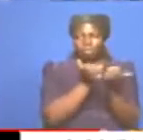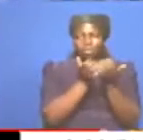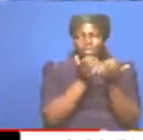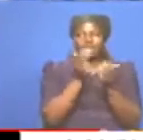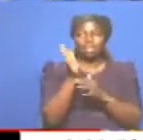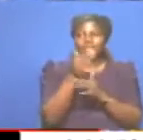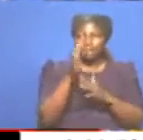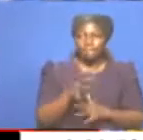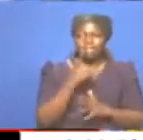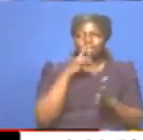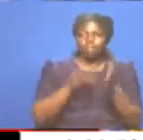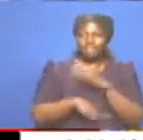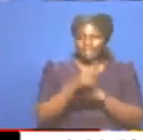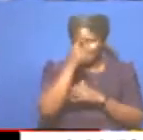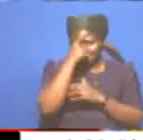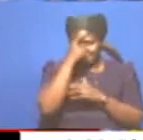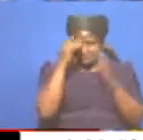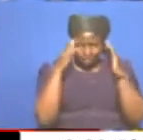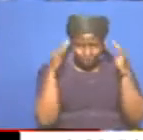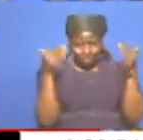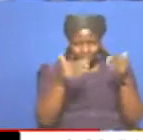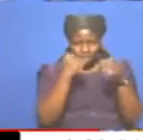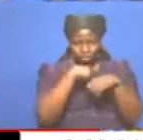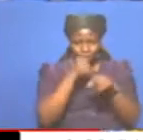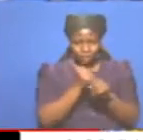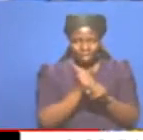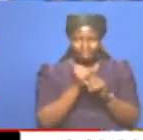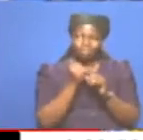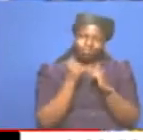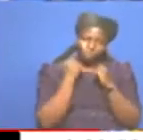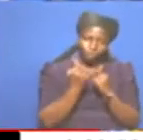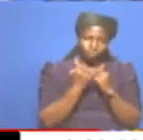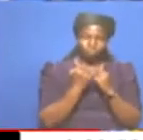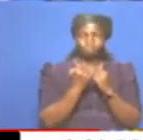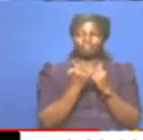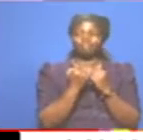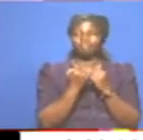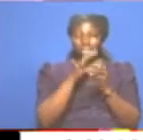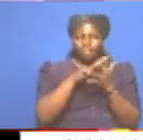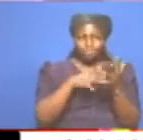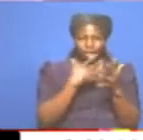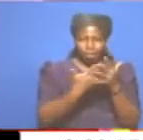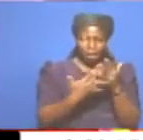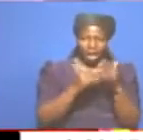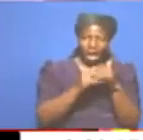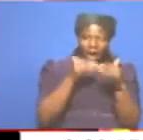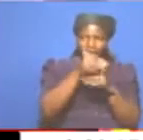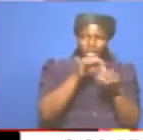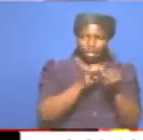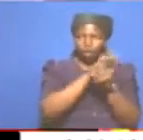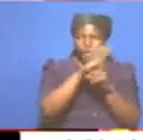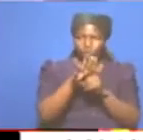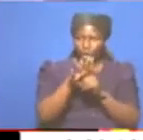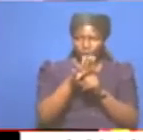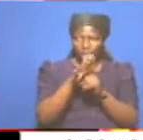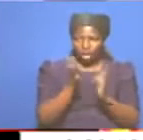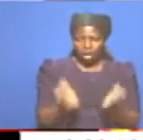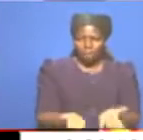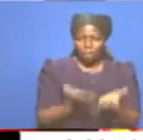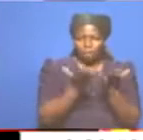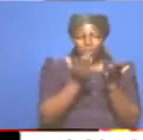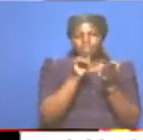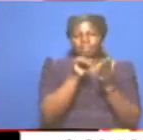was committed to strengthen the larger framework of post-COVID recovery. Supply chain architecture is going